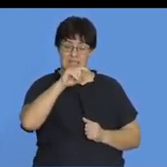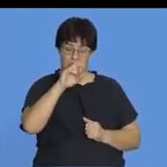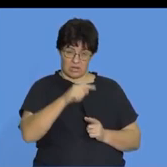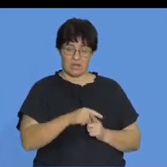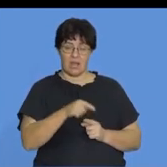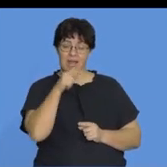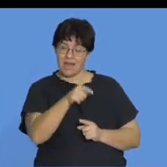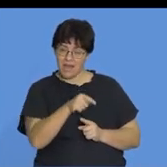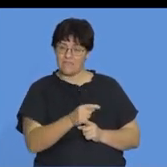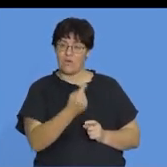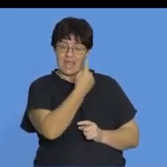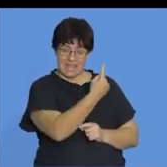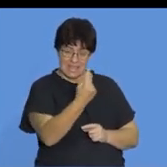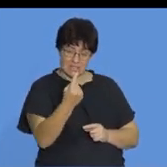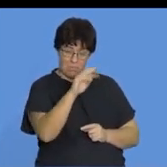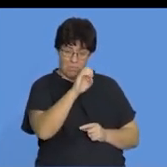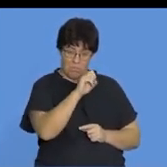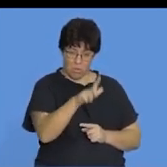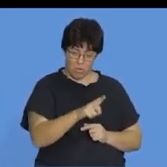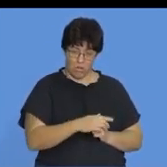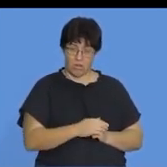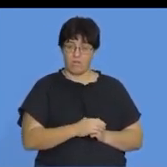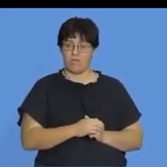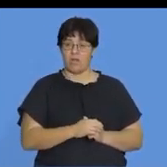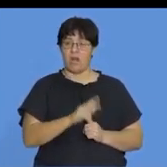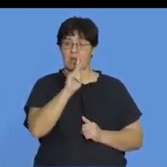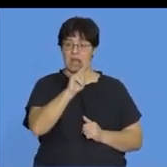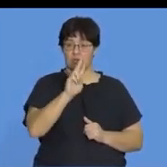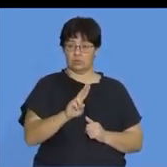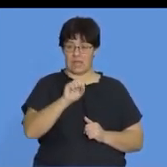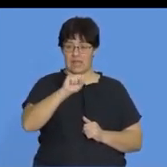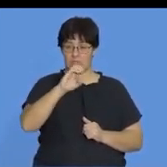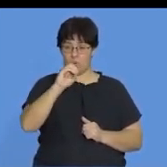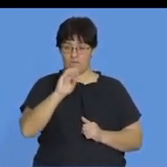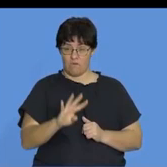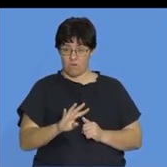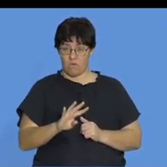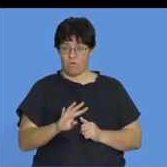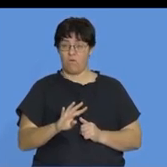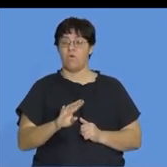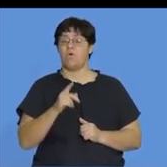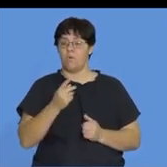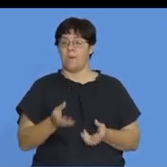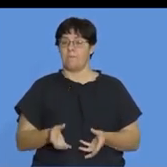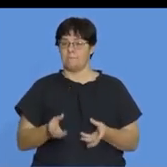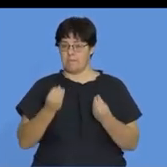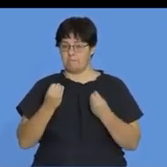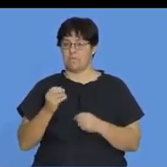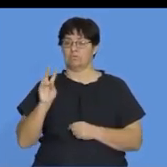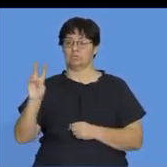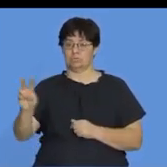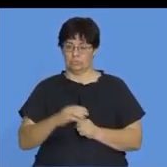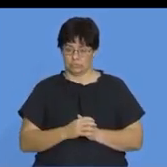the potassium sulfate. For every mole of potassium sulfate, we get 2 moles of, the ratio is